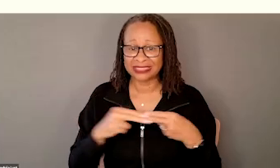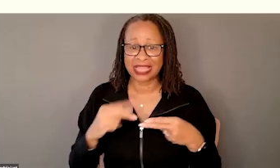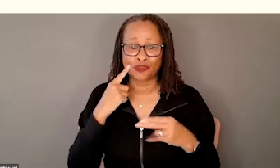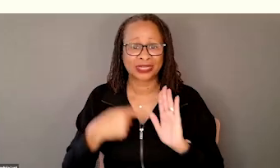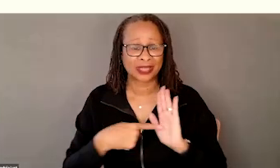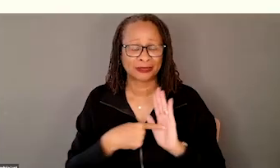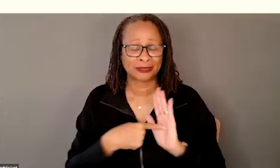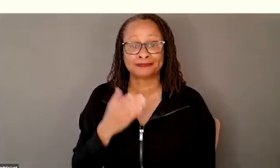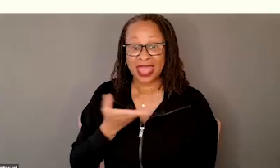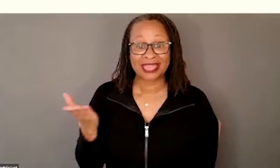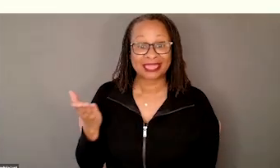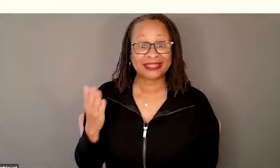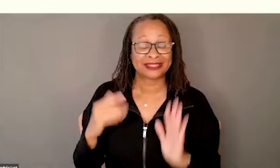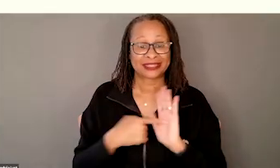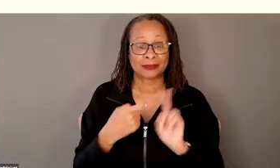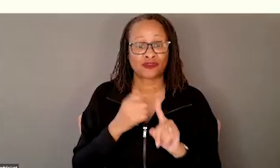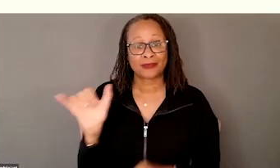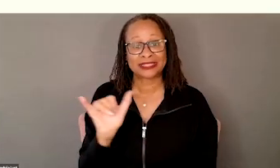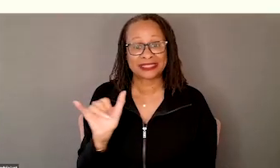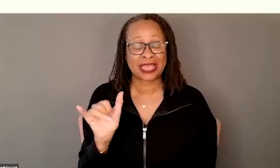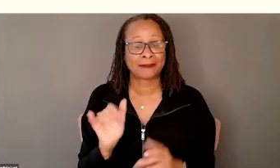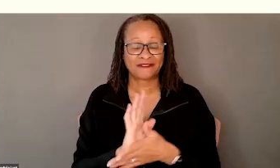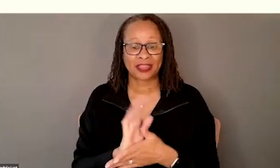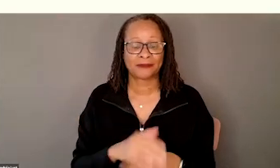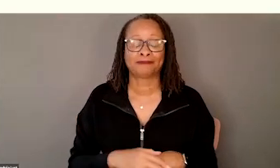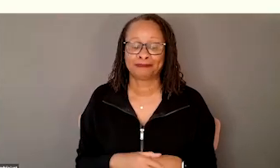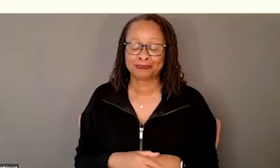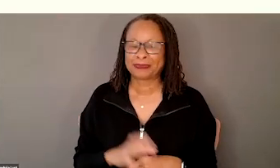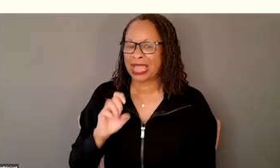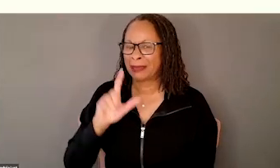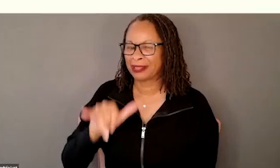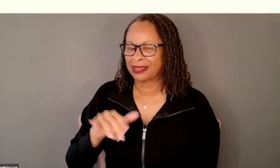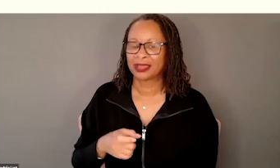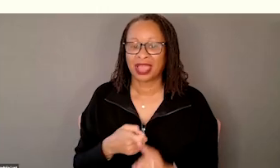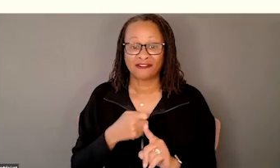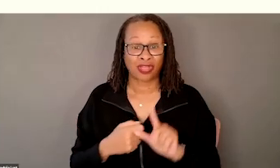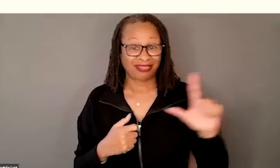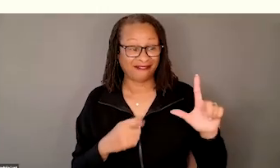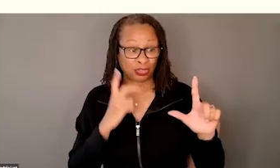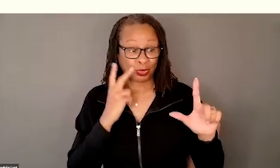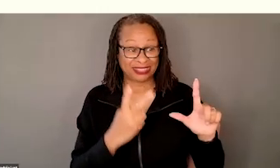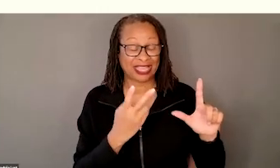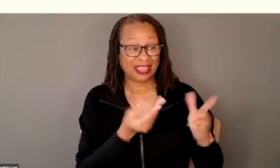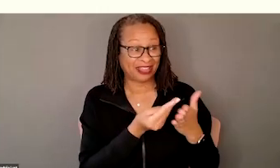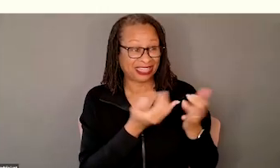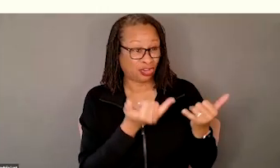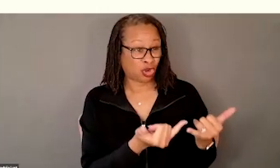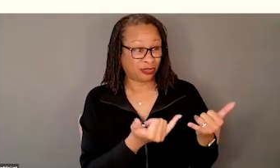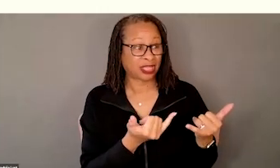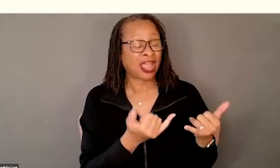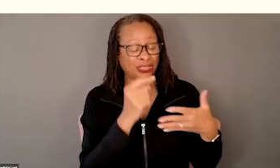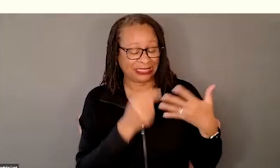So these examples are from the same film, There Was, There Was Not. So on the left side, you can see the funding to date or funding